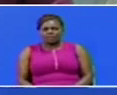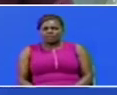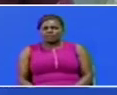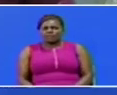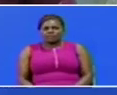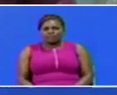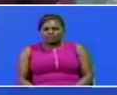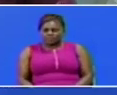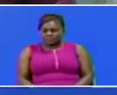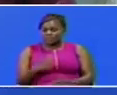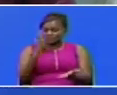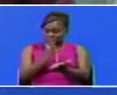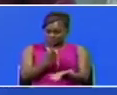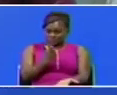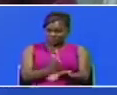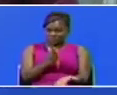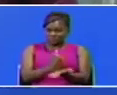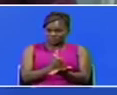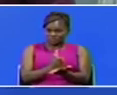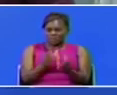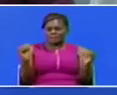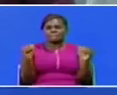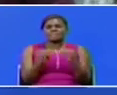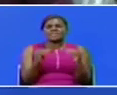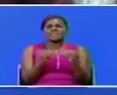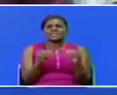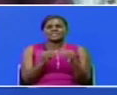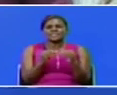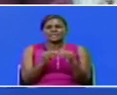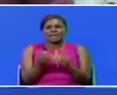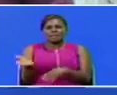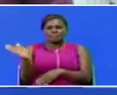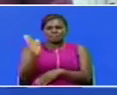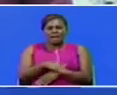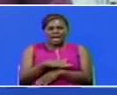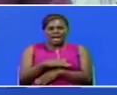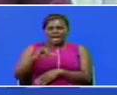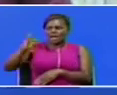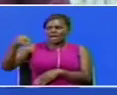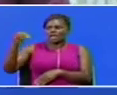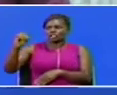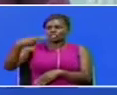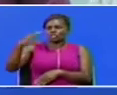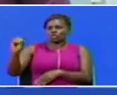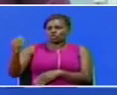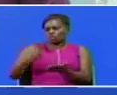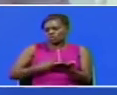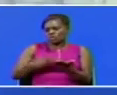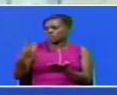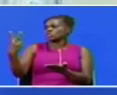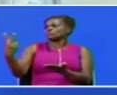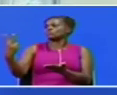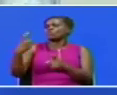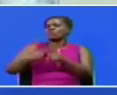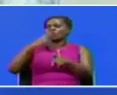Well, Akisa, indeed, it is a meeting that has been dubbed the return of Hassan Joho to Mombasa County. Of course, it has been 2 weeks since